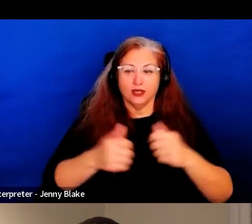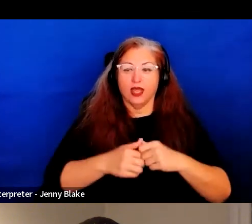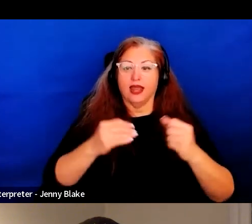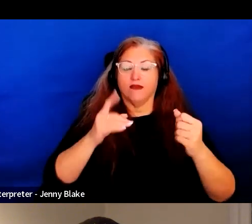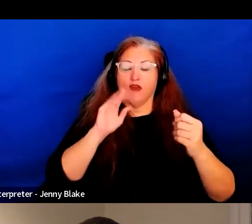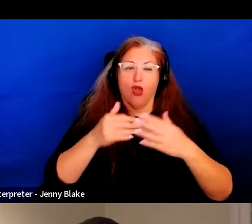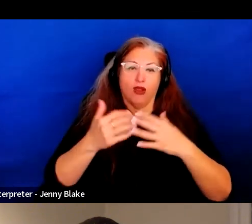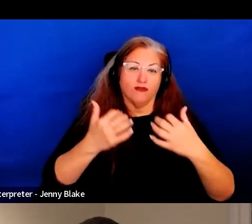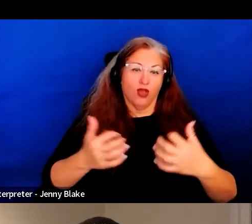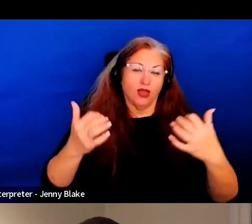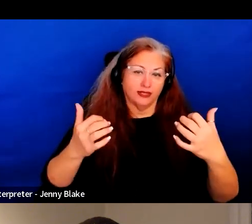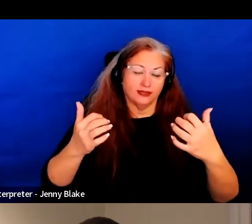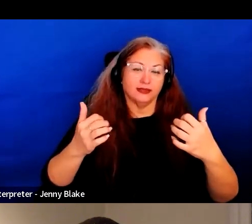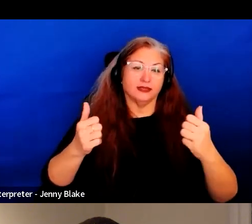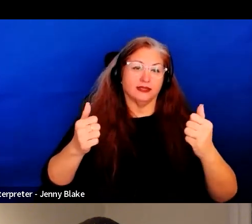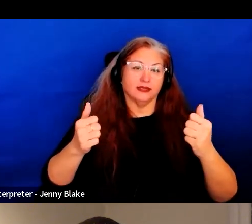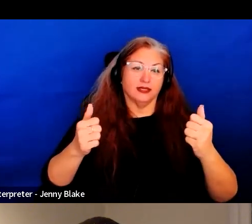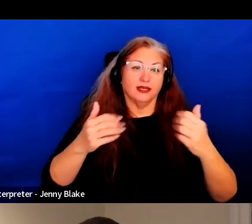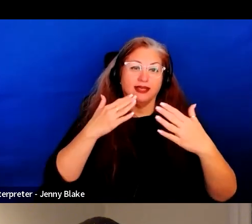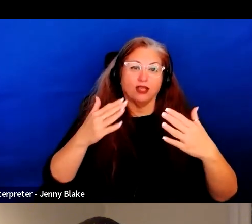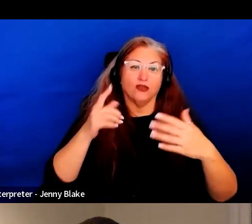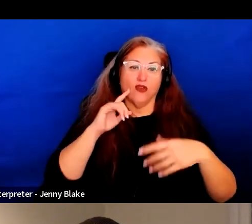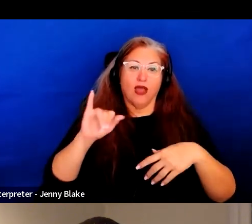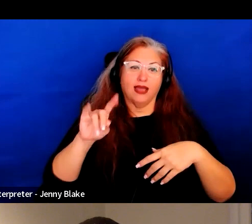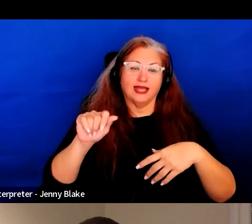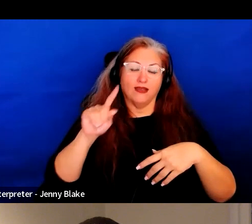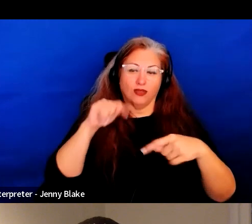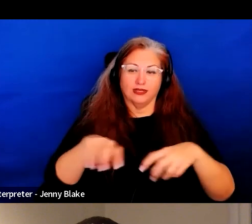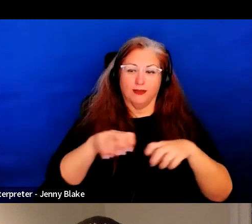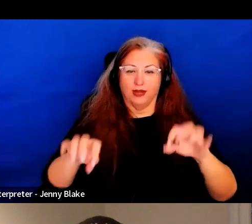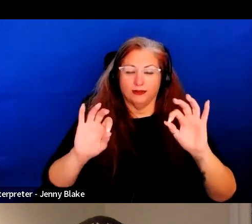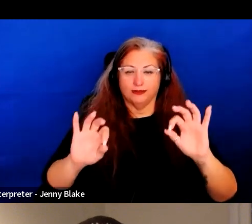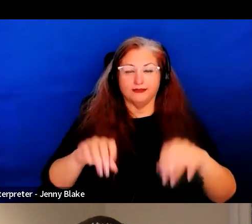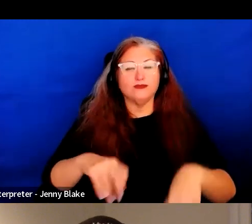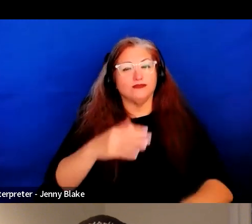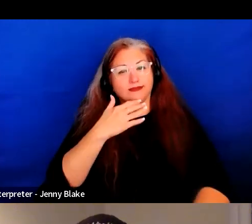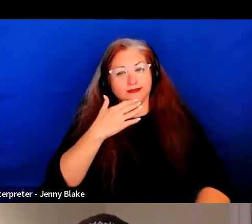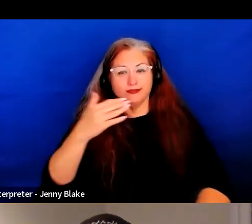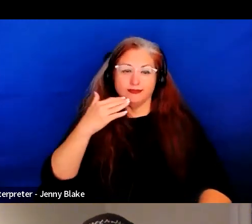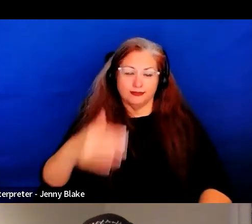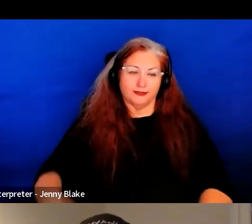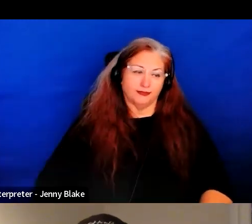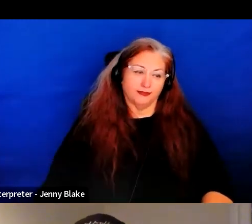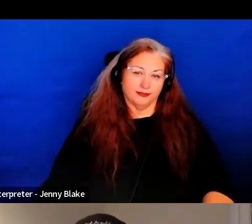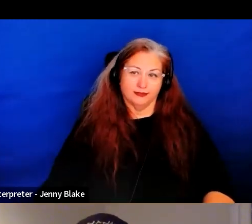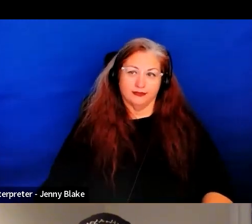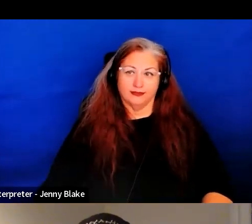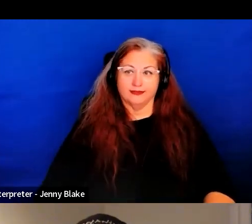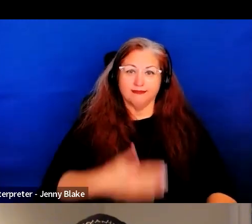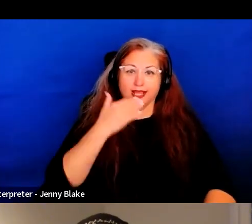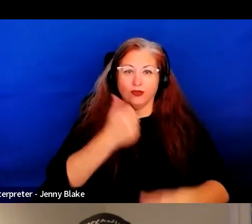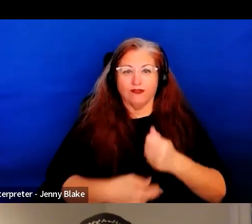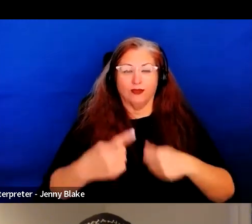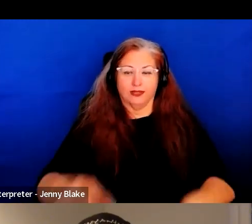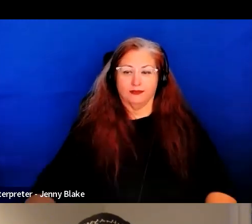to all our audiences. Thank you to IDA for this panel. Thank you. Thank you. Thanks, everyone.